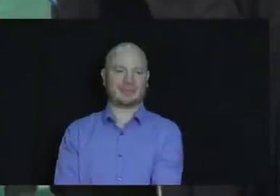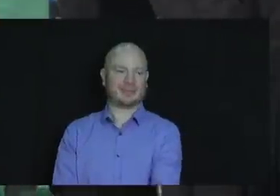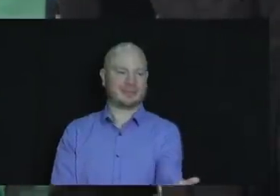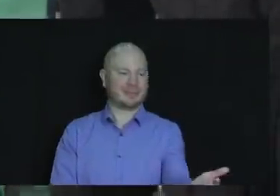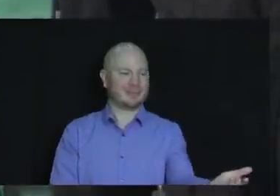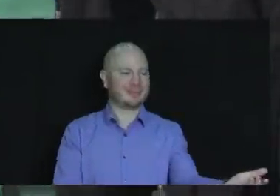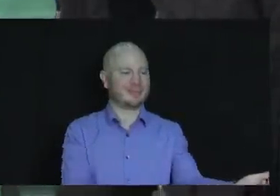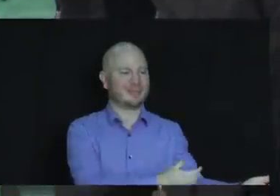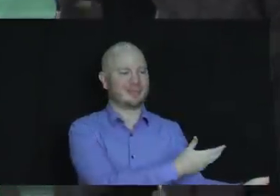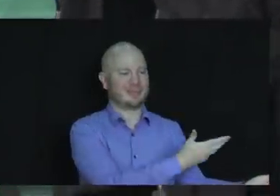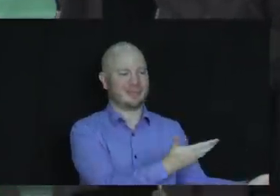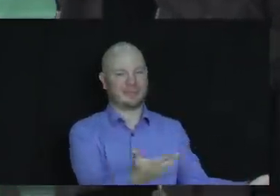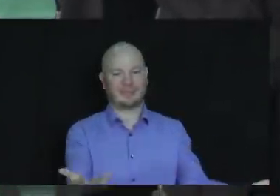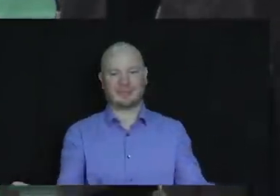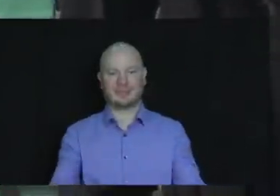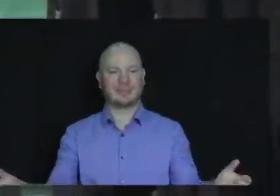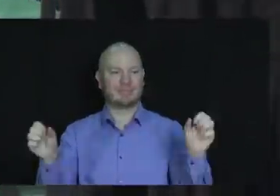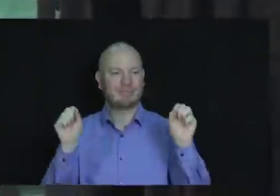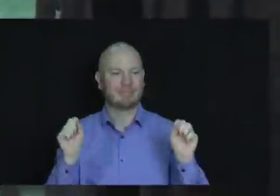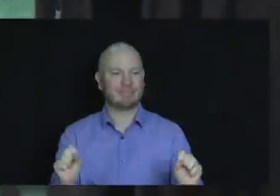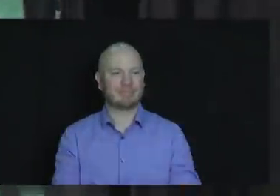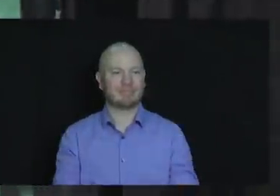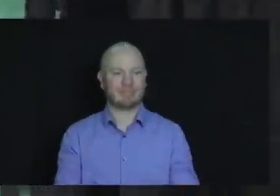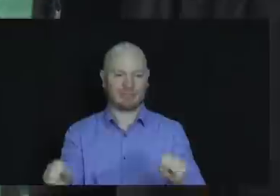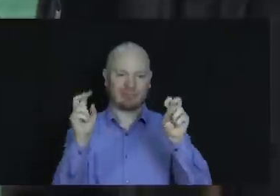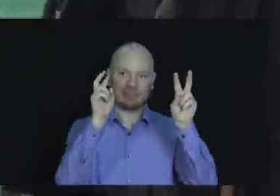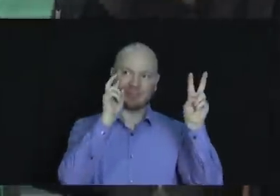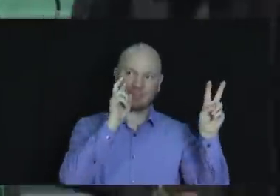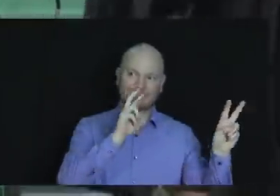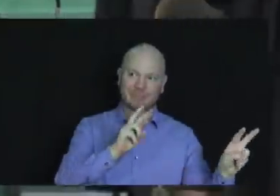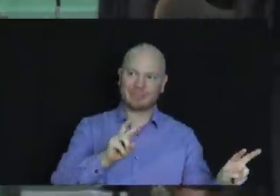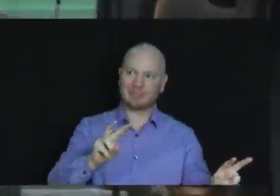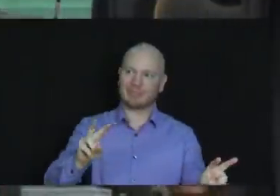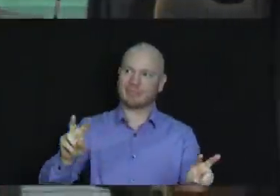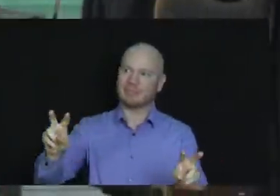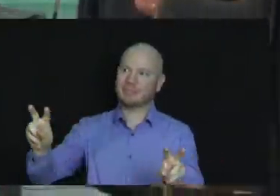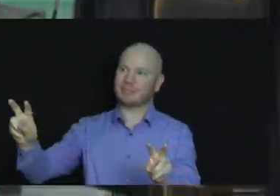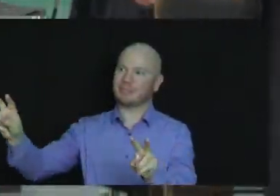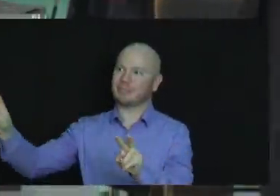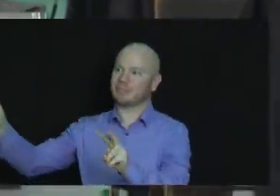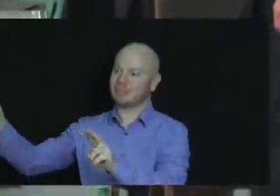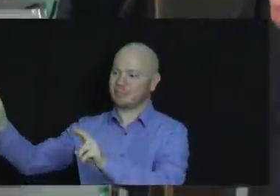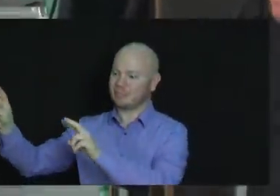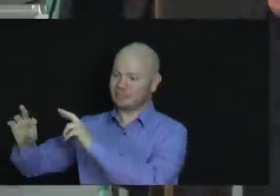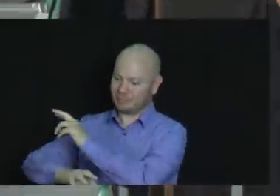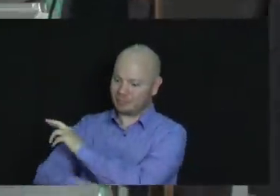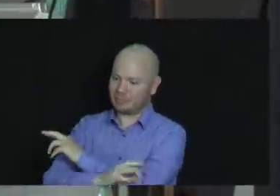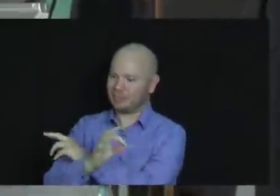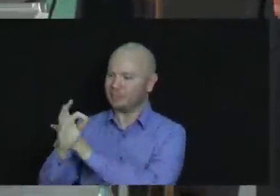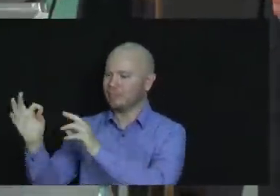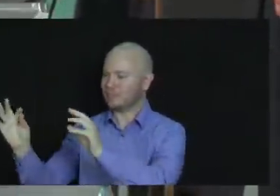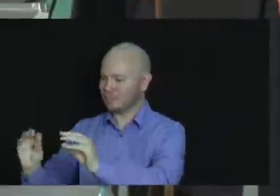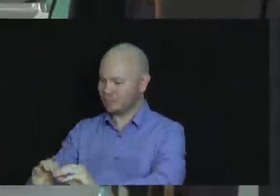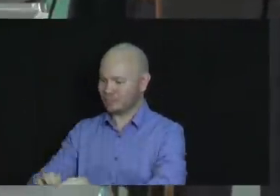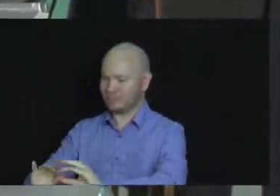Say, can you see by the dawn's